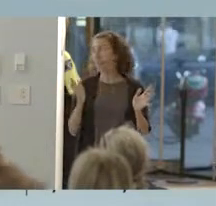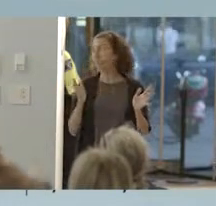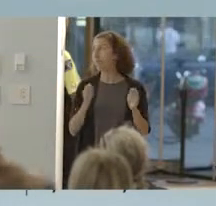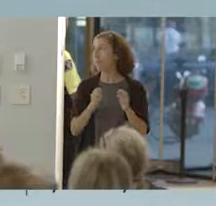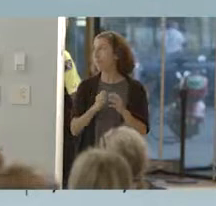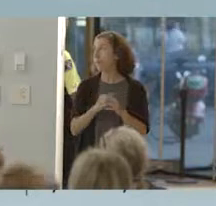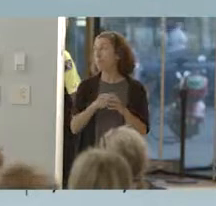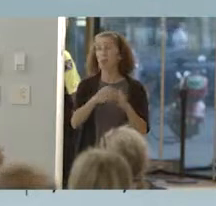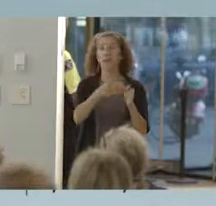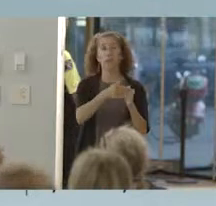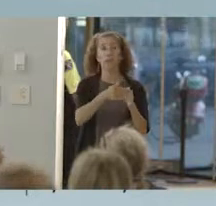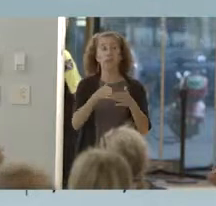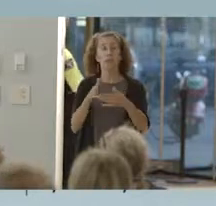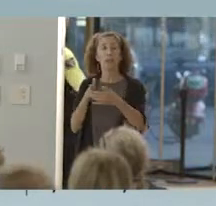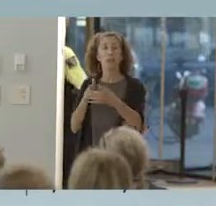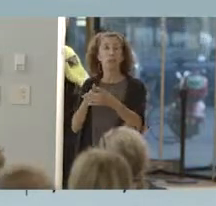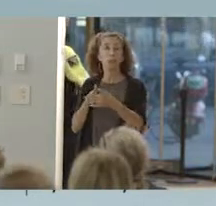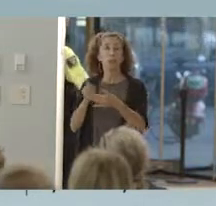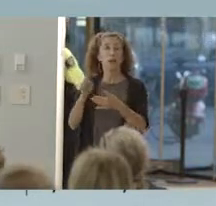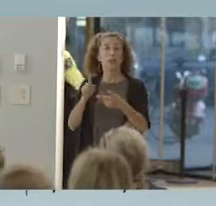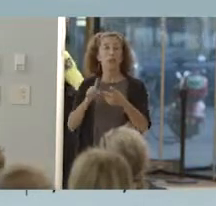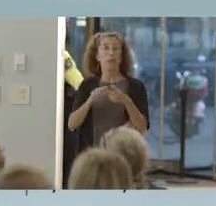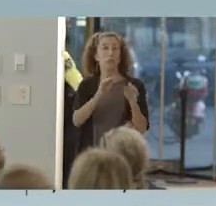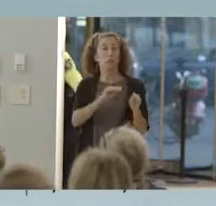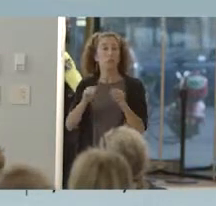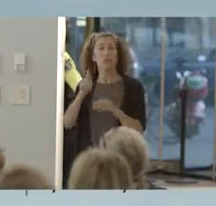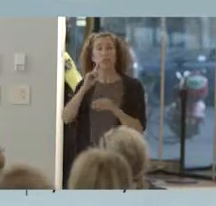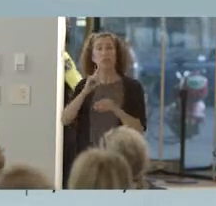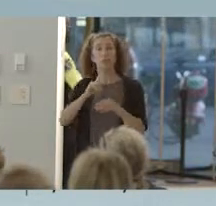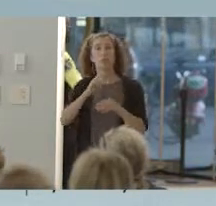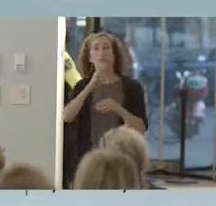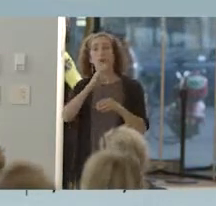able to meet the flood alignment area.